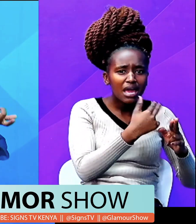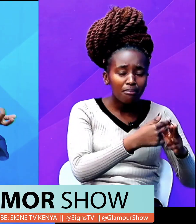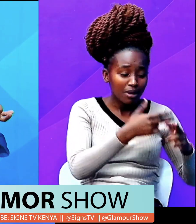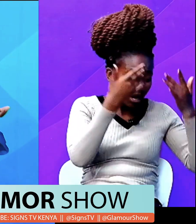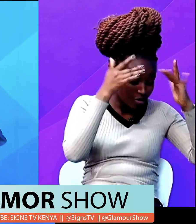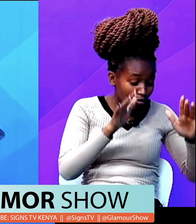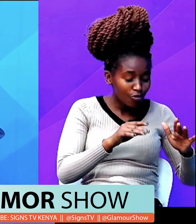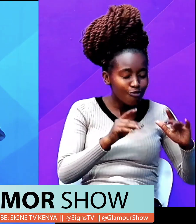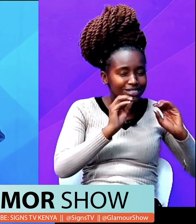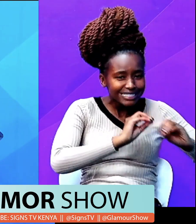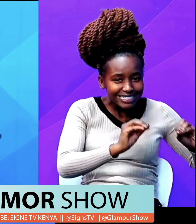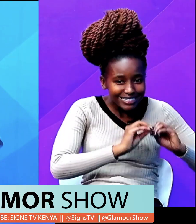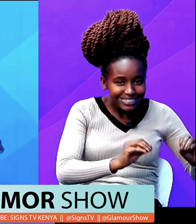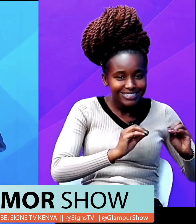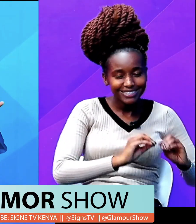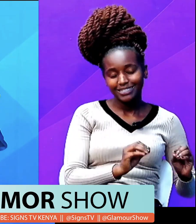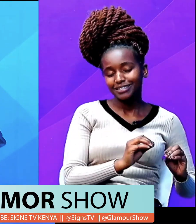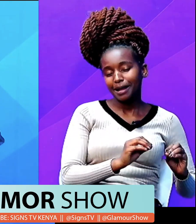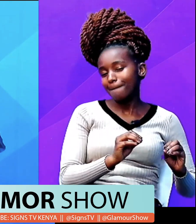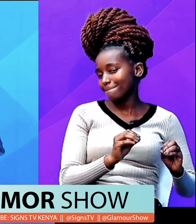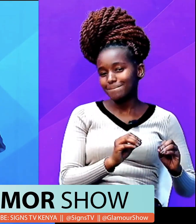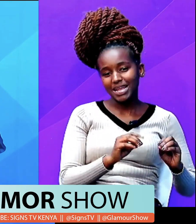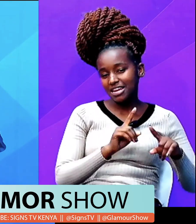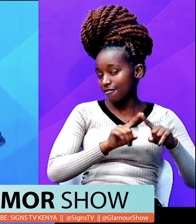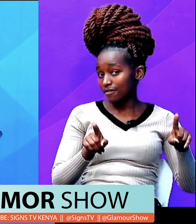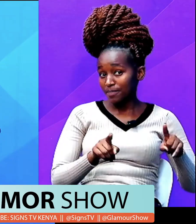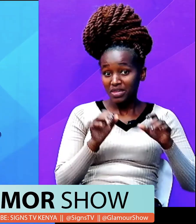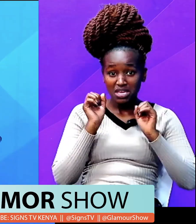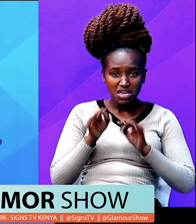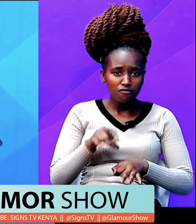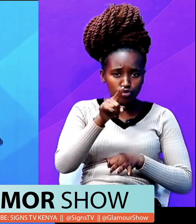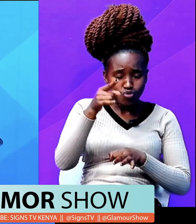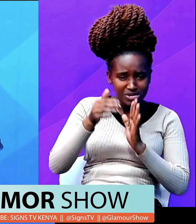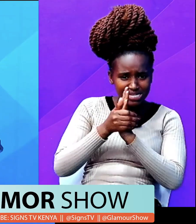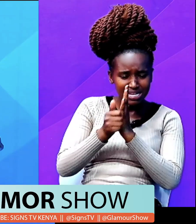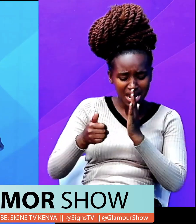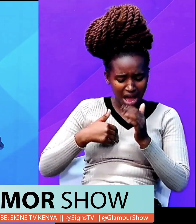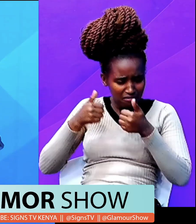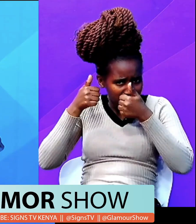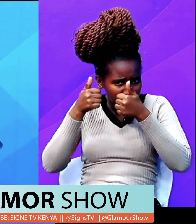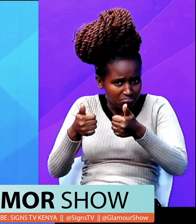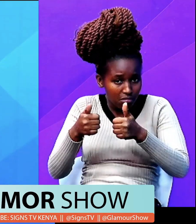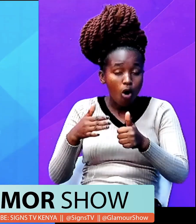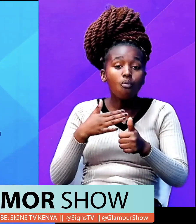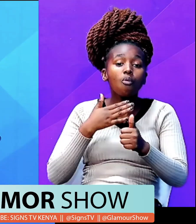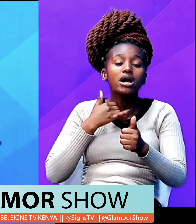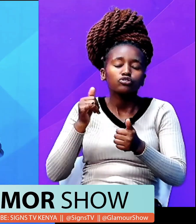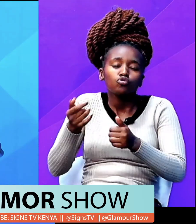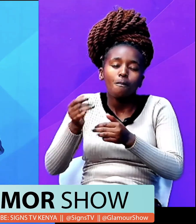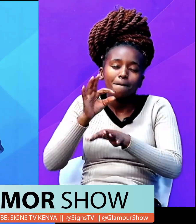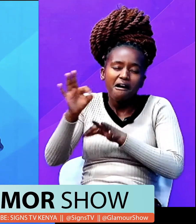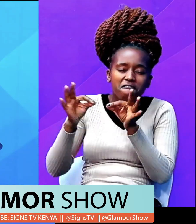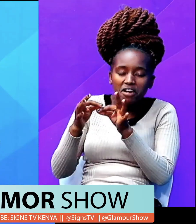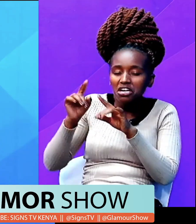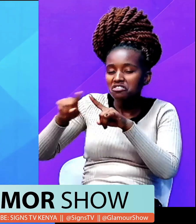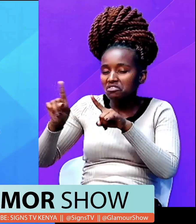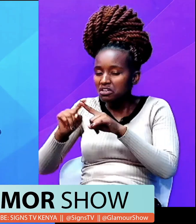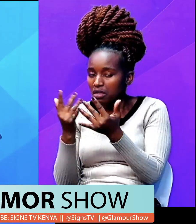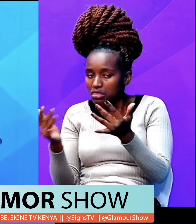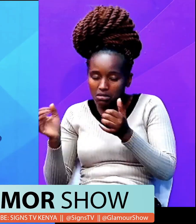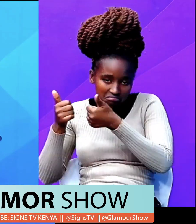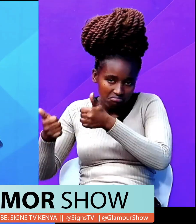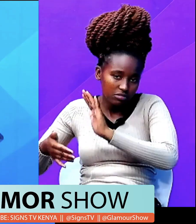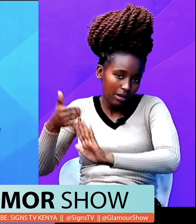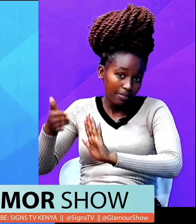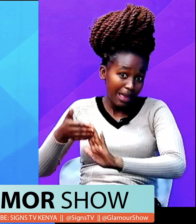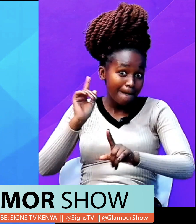with the student. Do you really have the skill with you? Do you want to perfect on the skill? Are you a beginner? But for